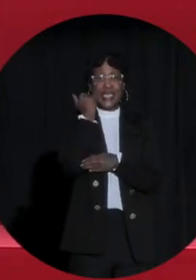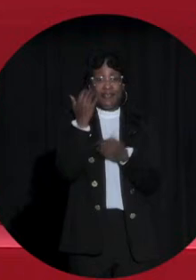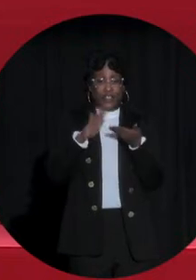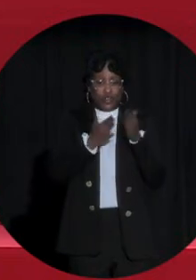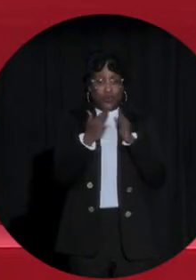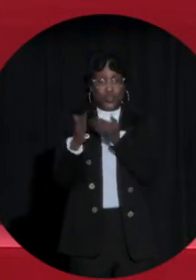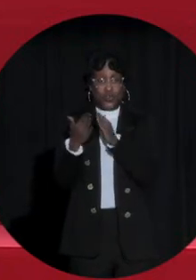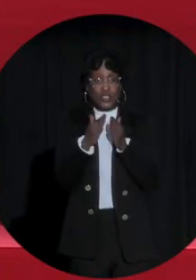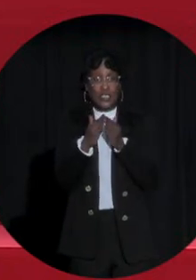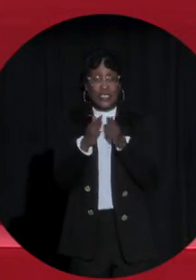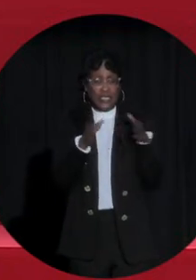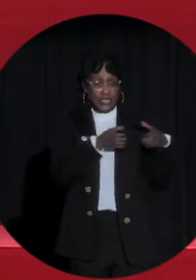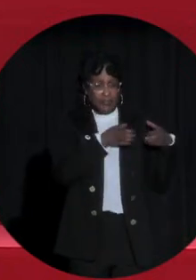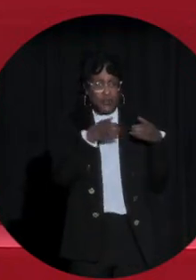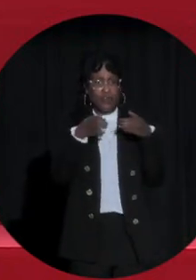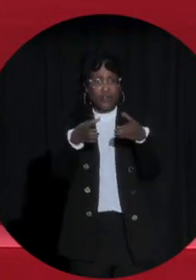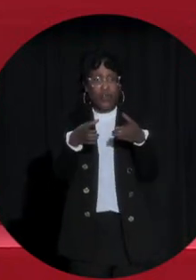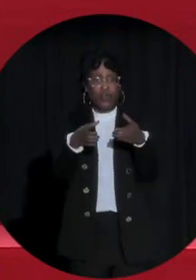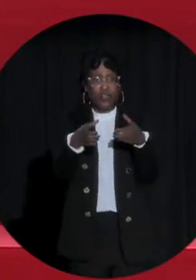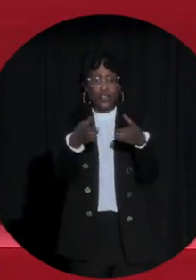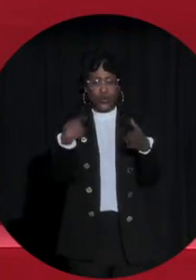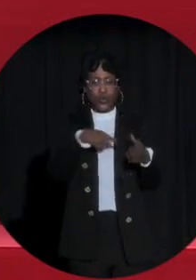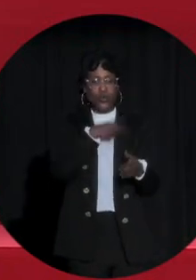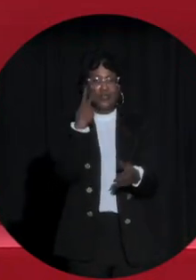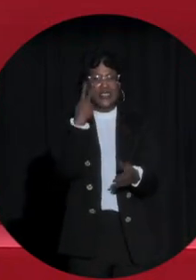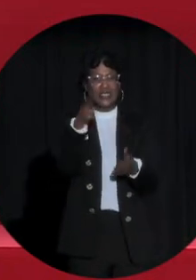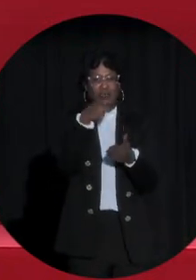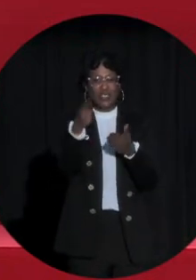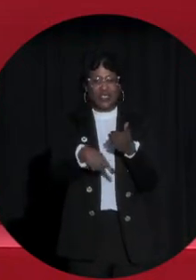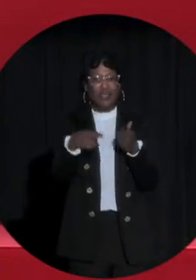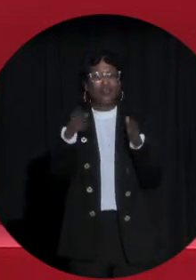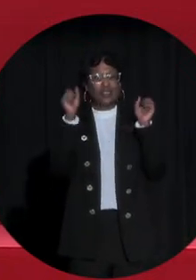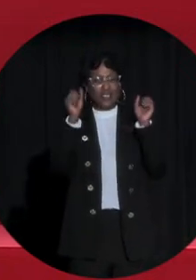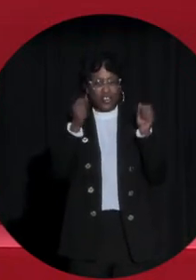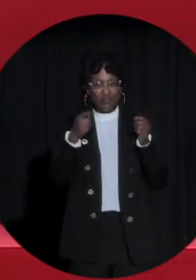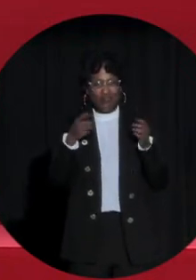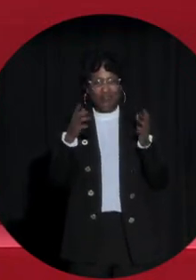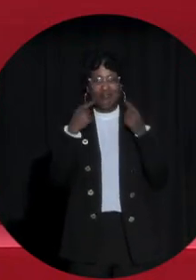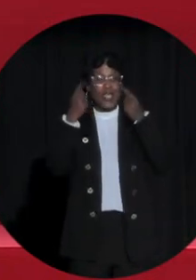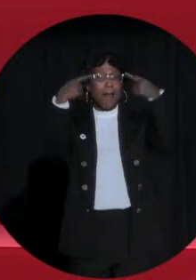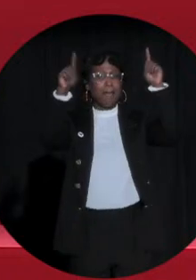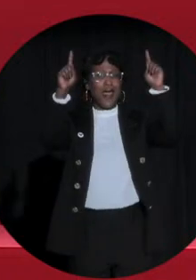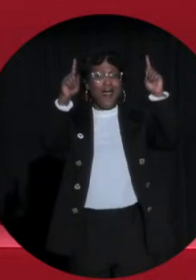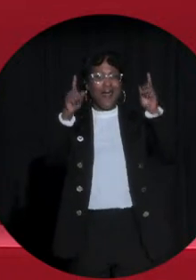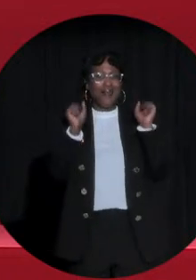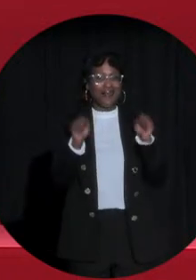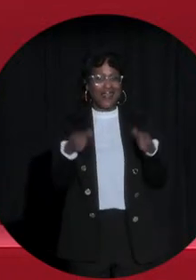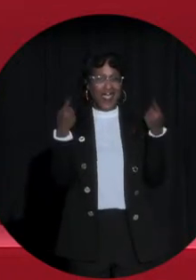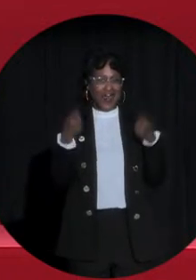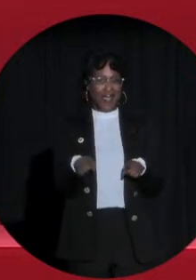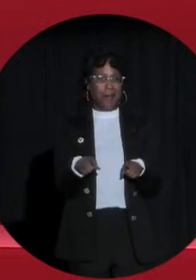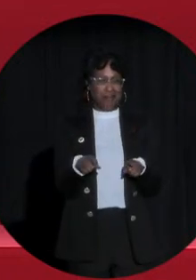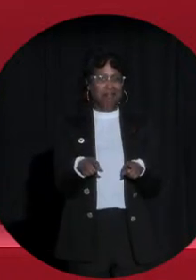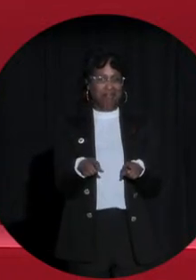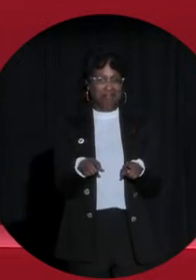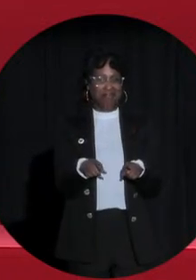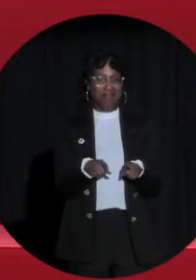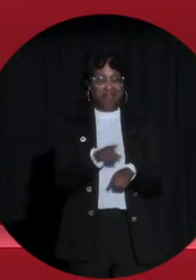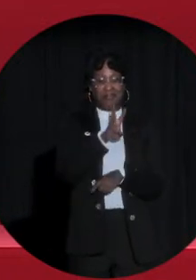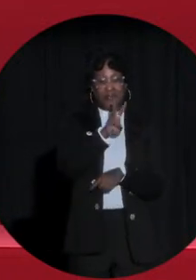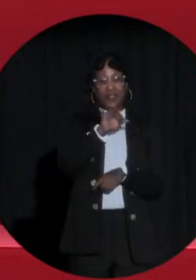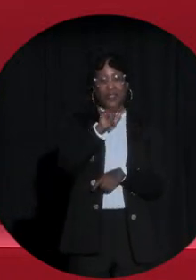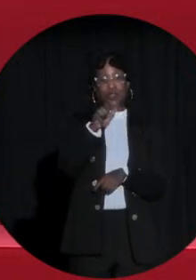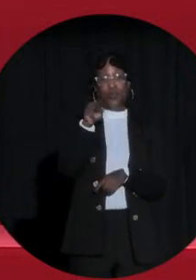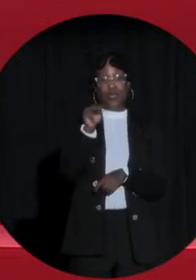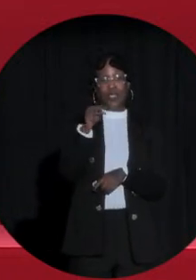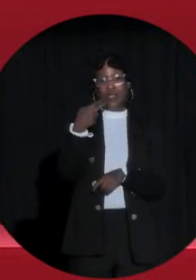in the face of adversity, we can do great things. At the start of this year, William Hall Academy unveiled